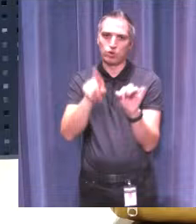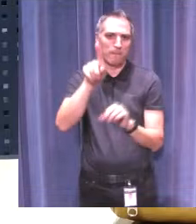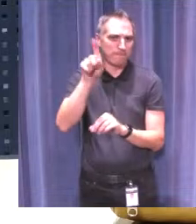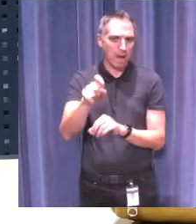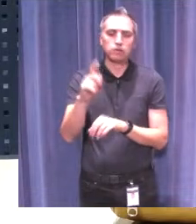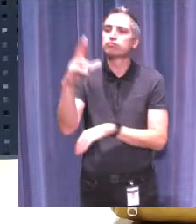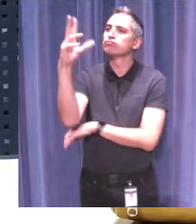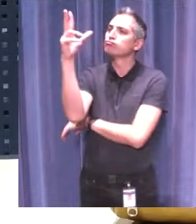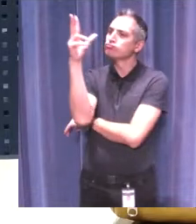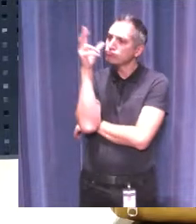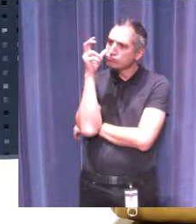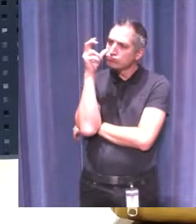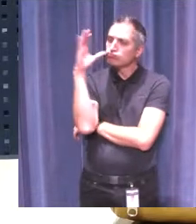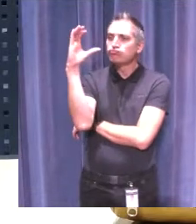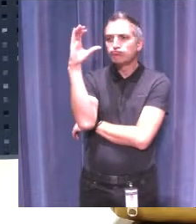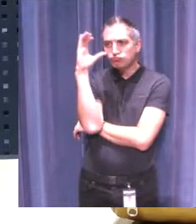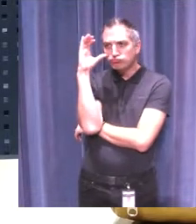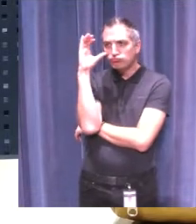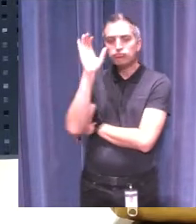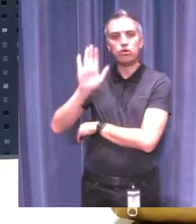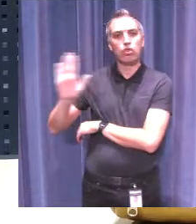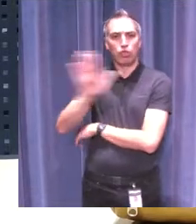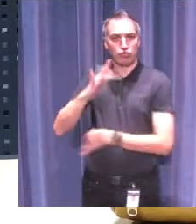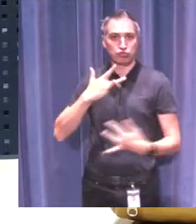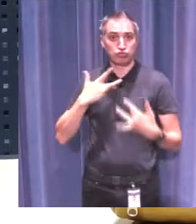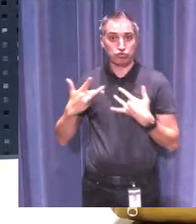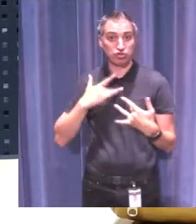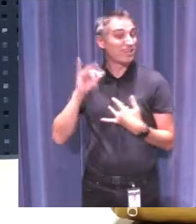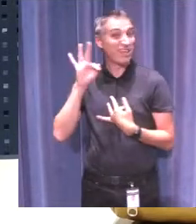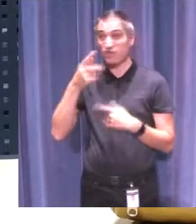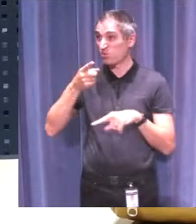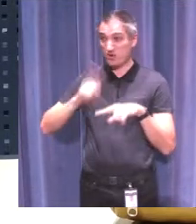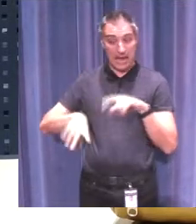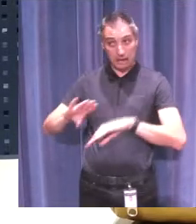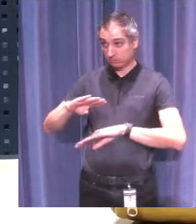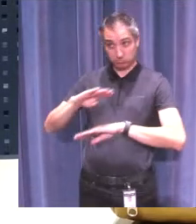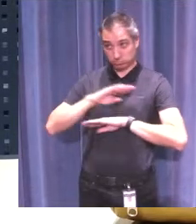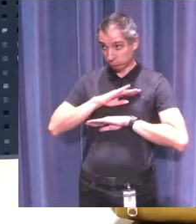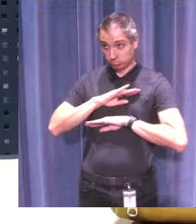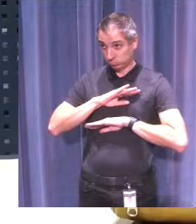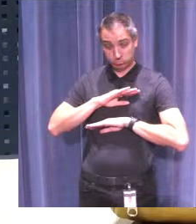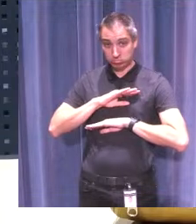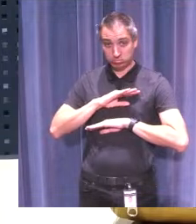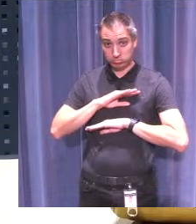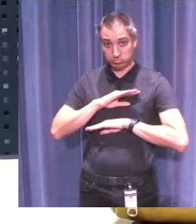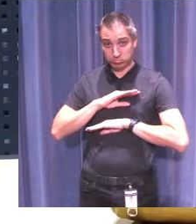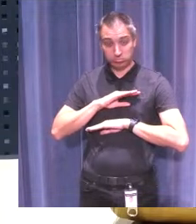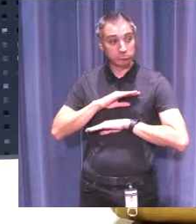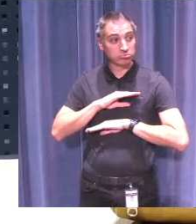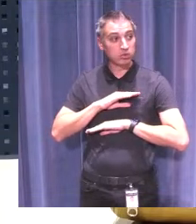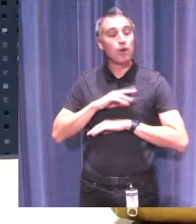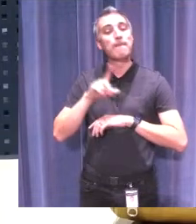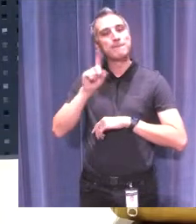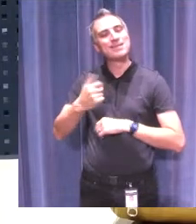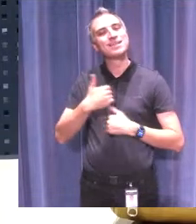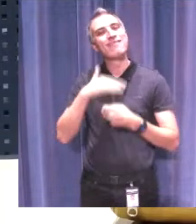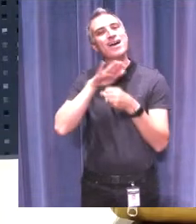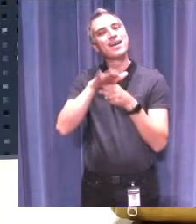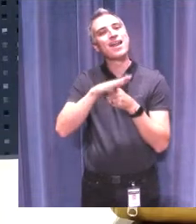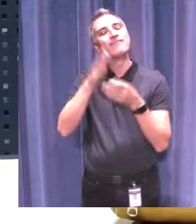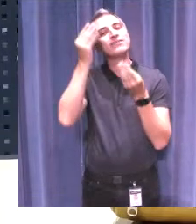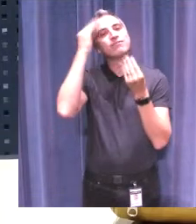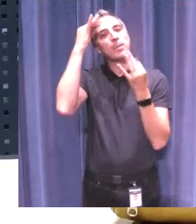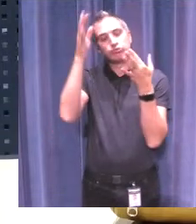of the people. And if you can't meet them, have enough information to